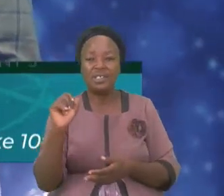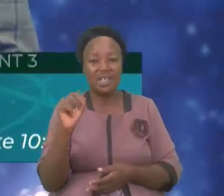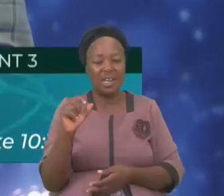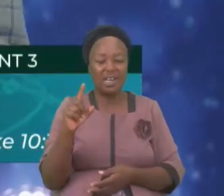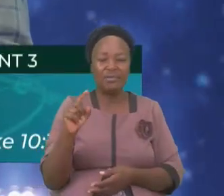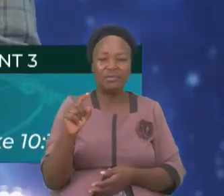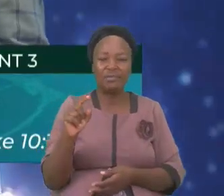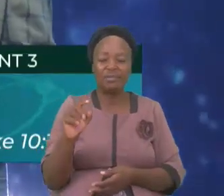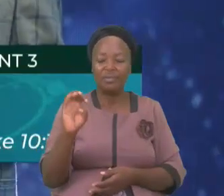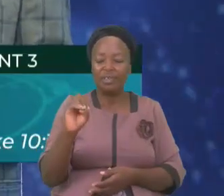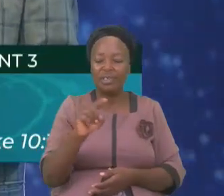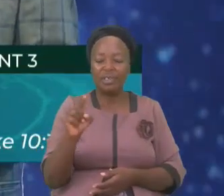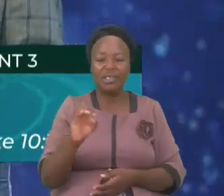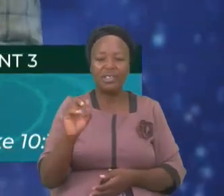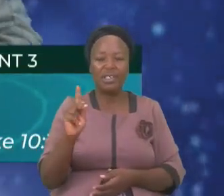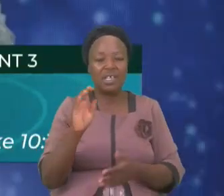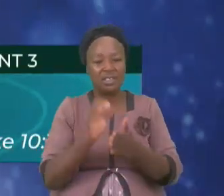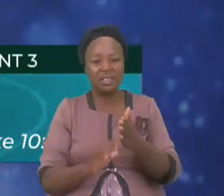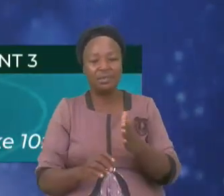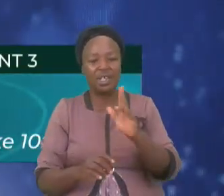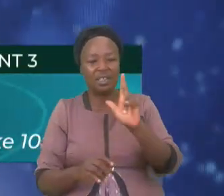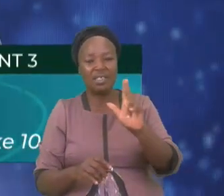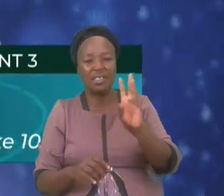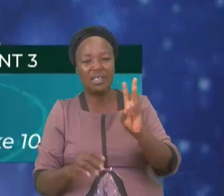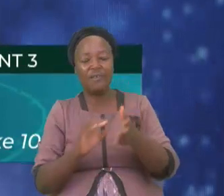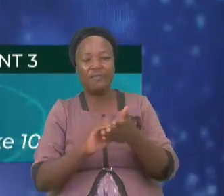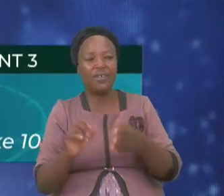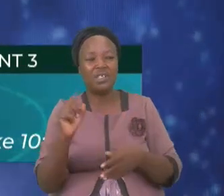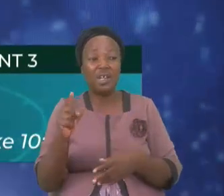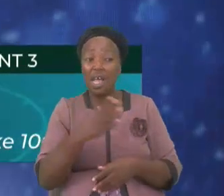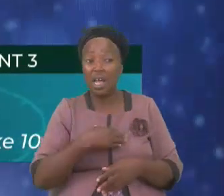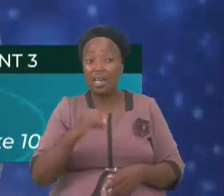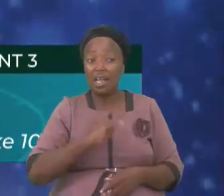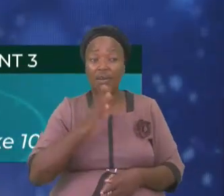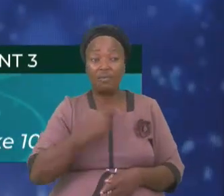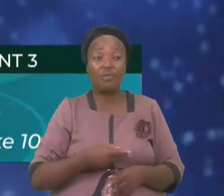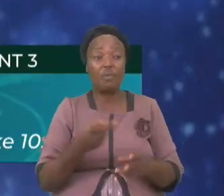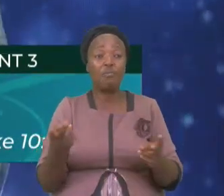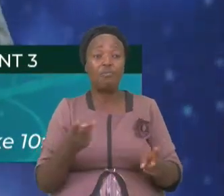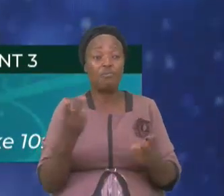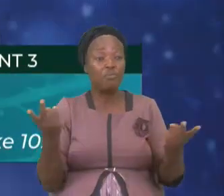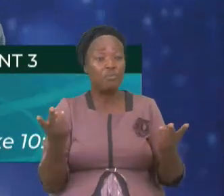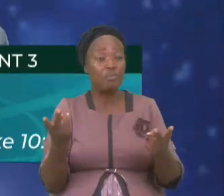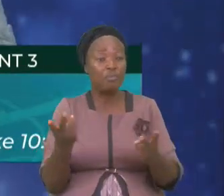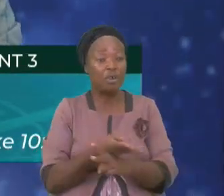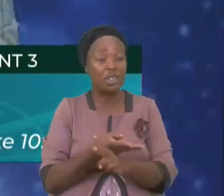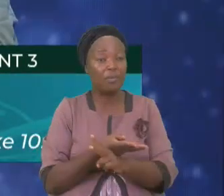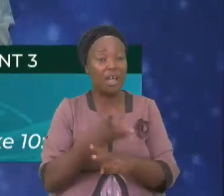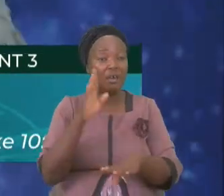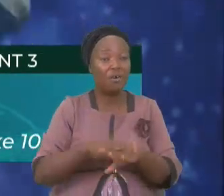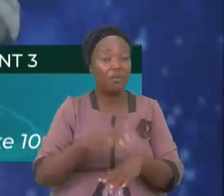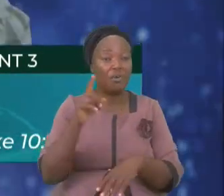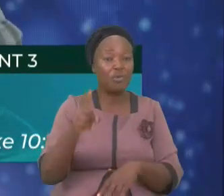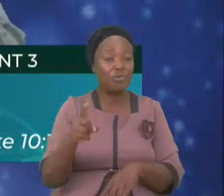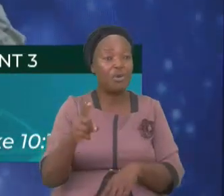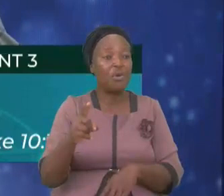11, and I will multiply upon you man and beast. I hope you understand.